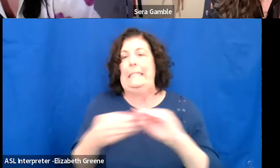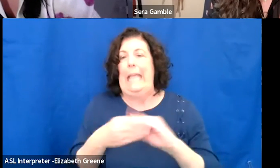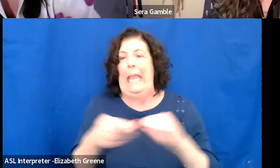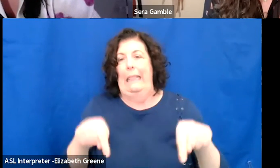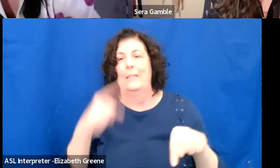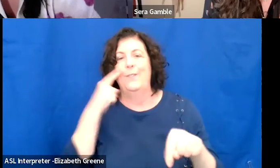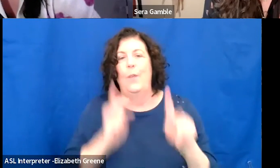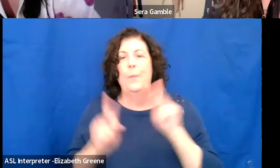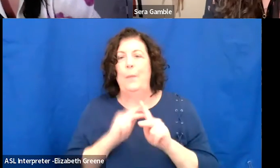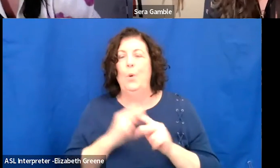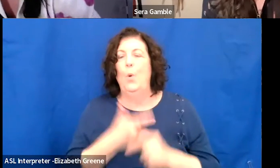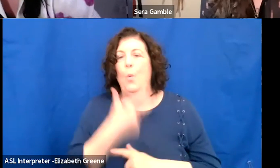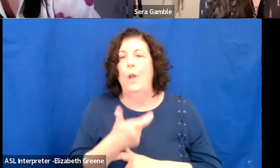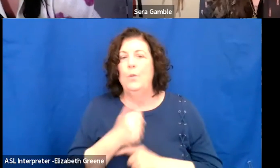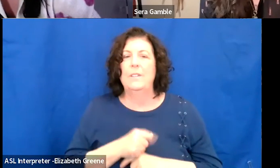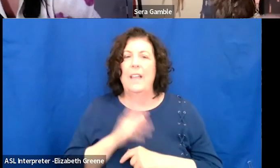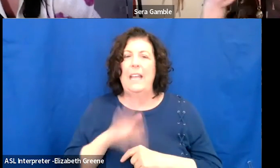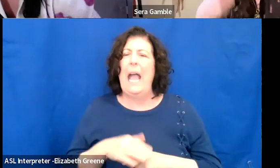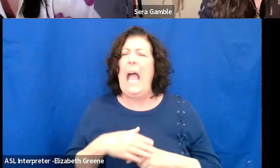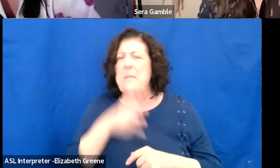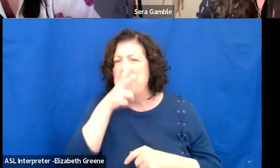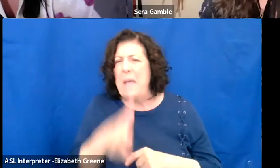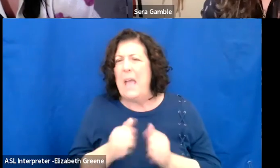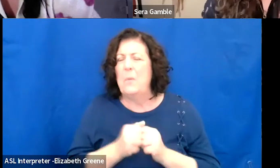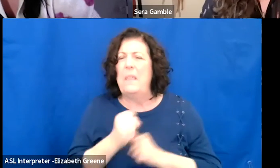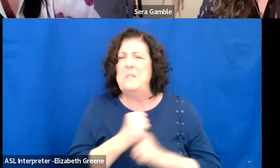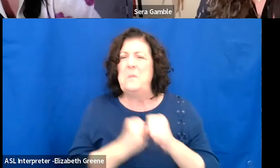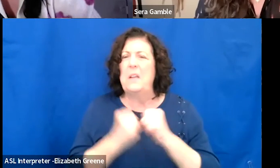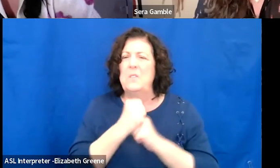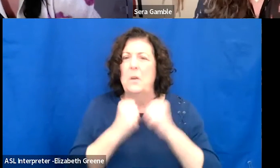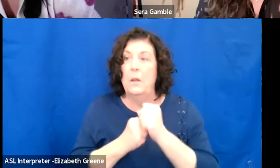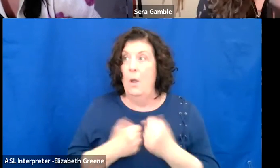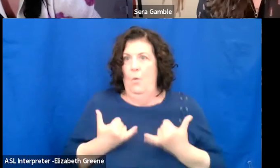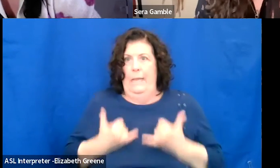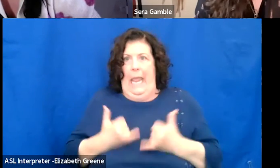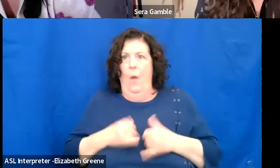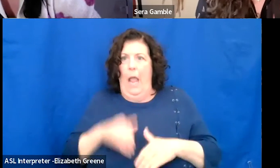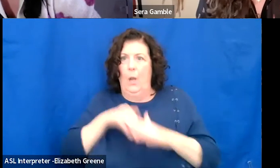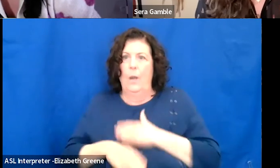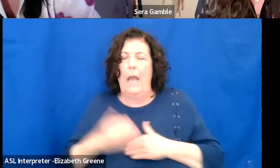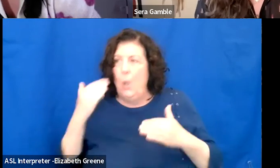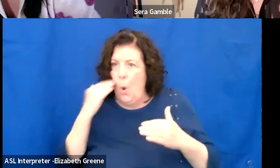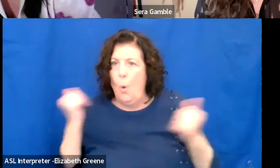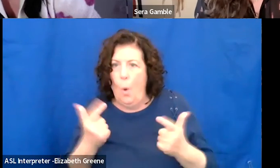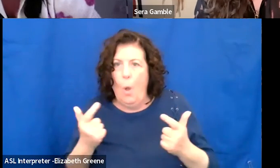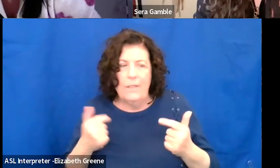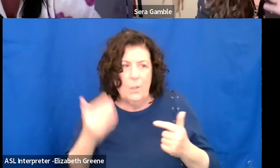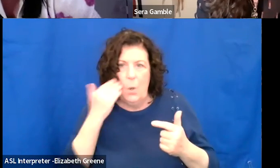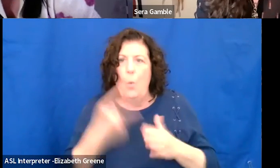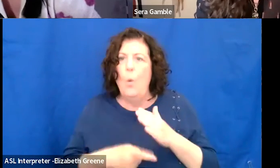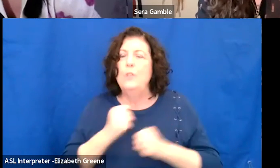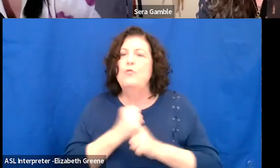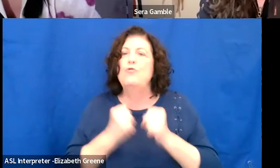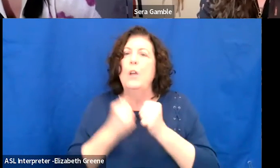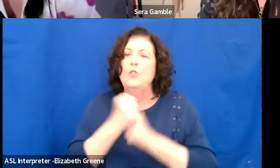are watching this, who are like, I'm bad at structure. It's like, now I go in and I go, well, we all know what structure this should be. How are we going to shake it up and do something else instead? Now I